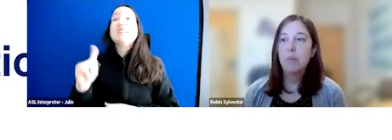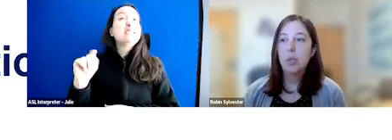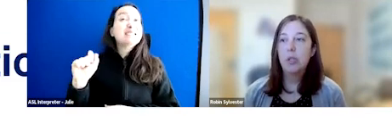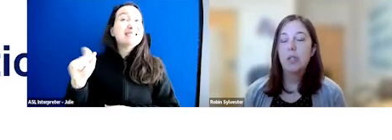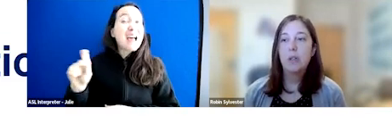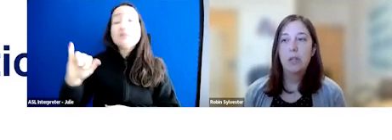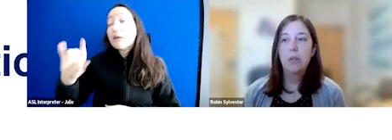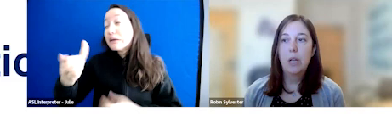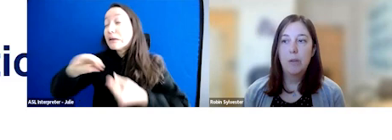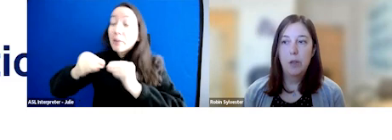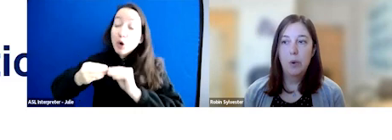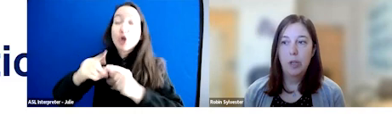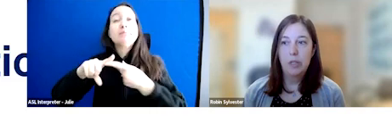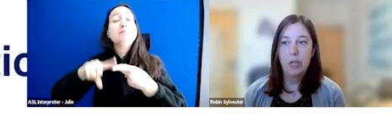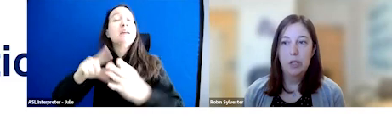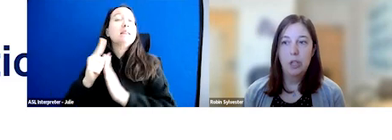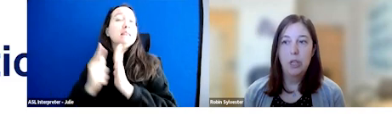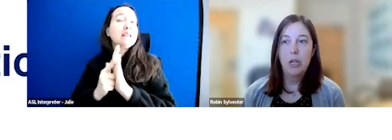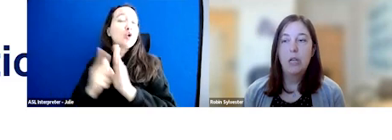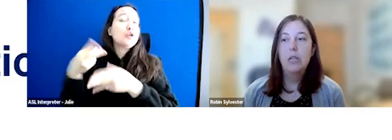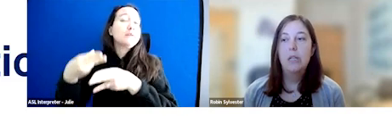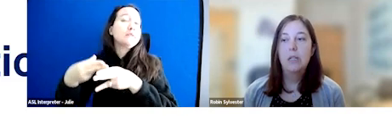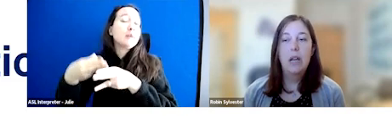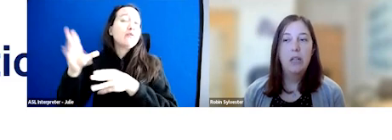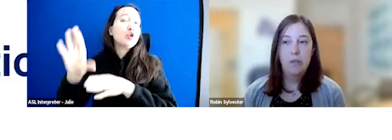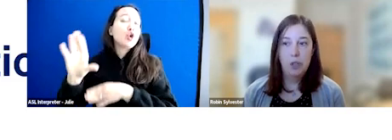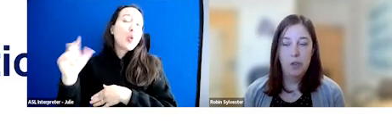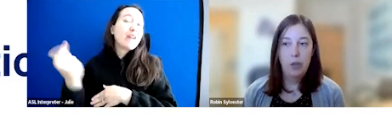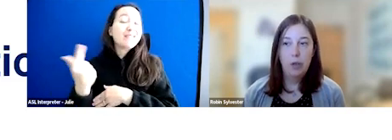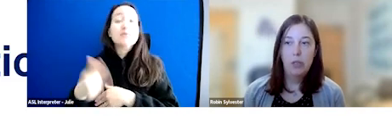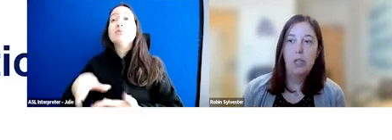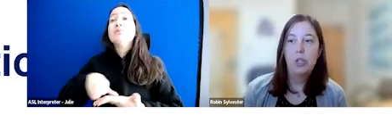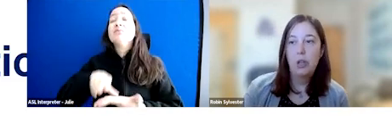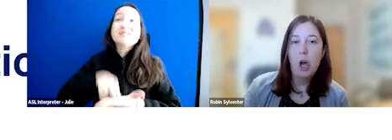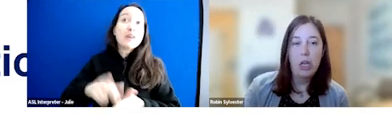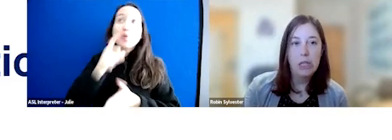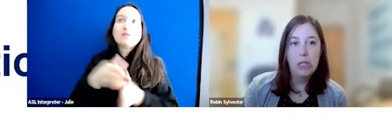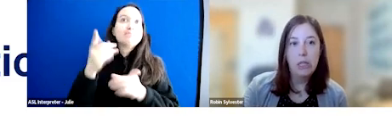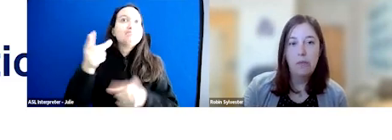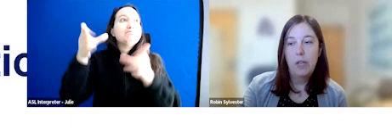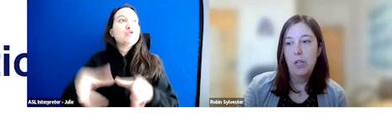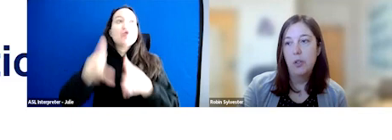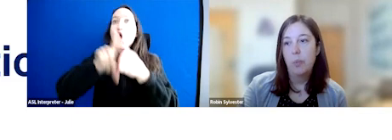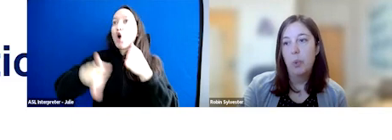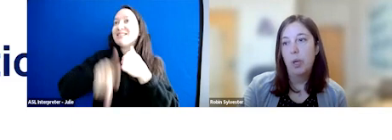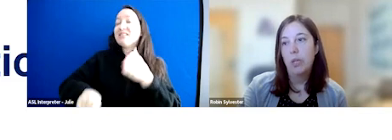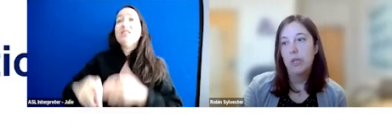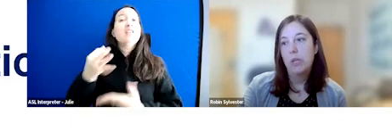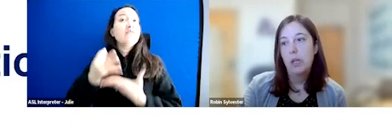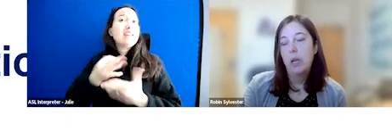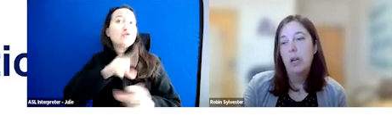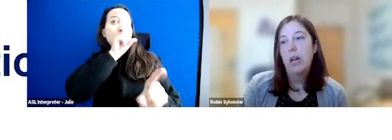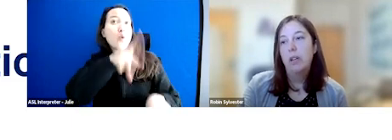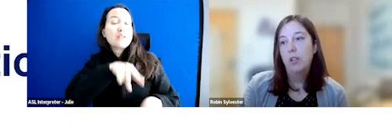ID numbers, legal name of the organization, signing official for the organization, audits, financial